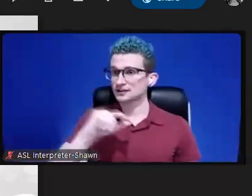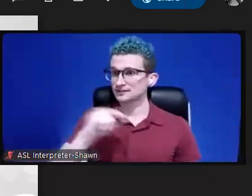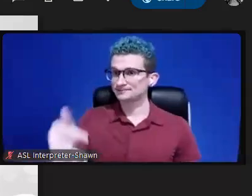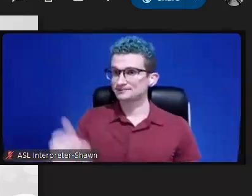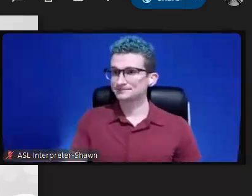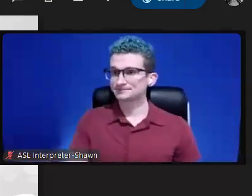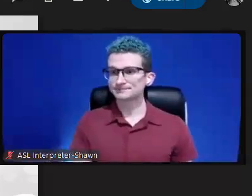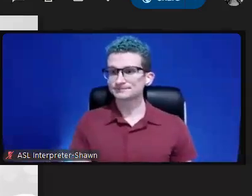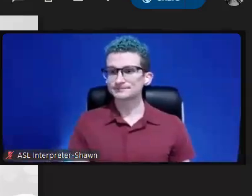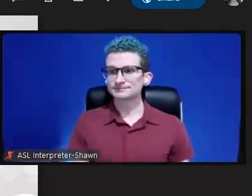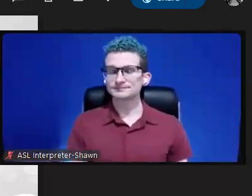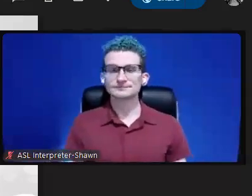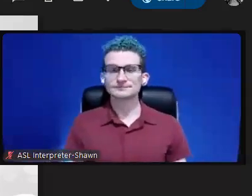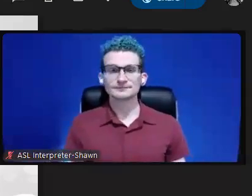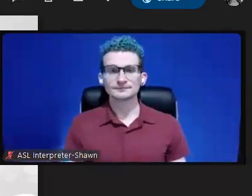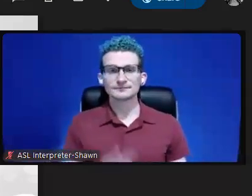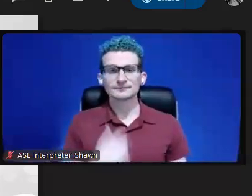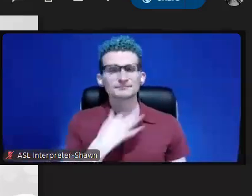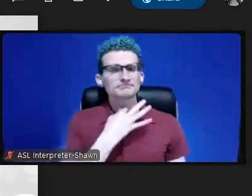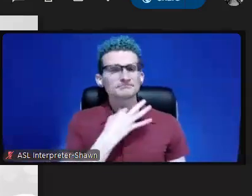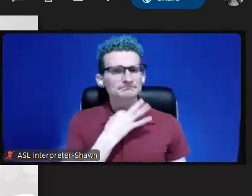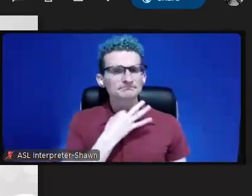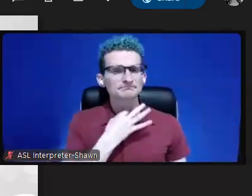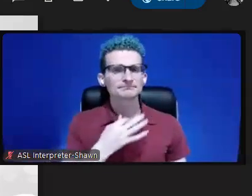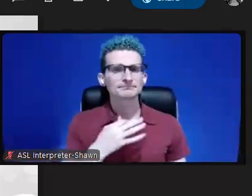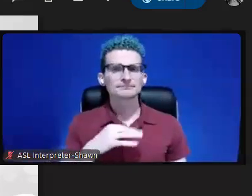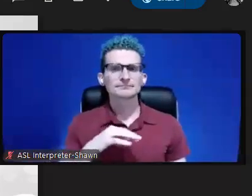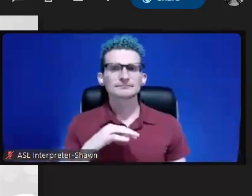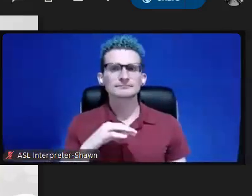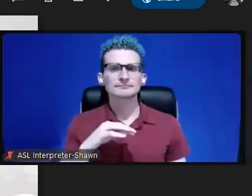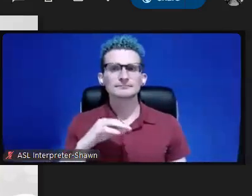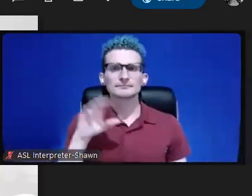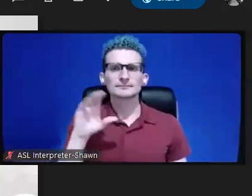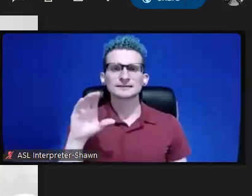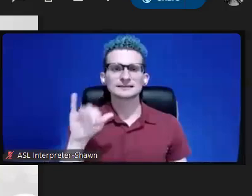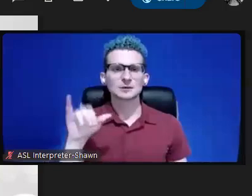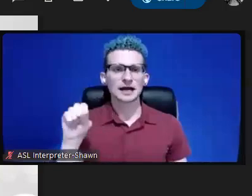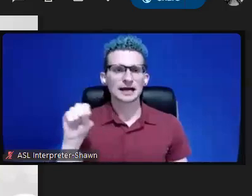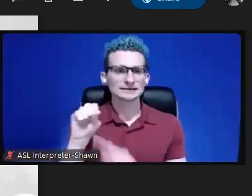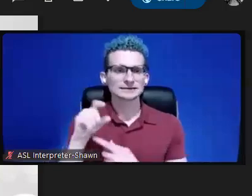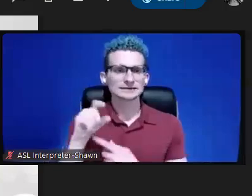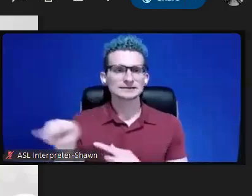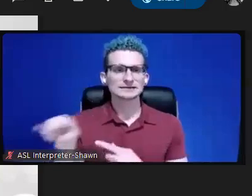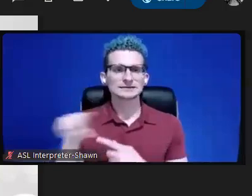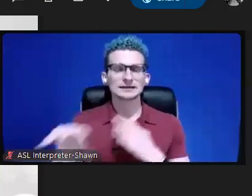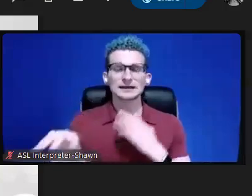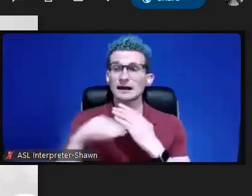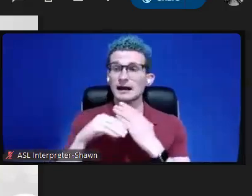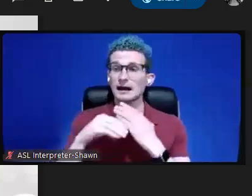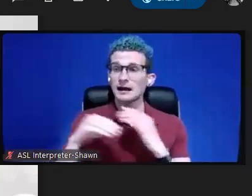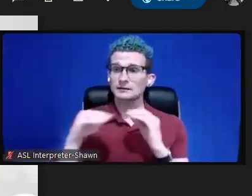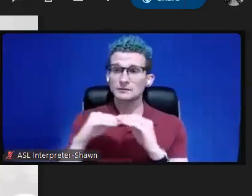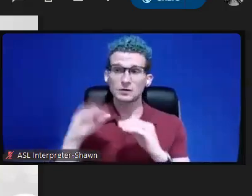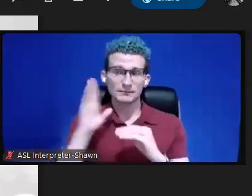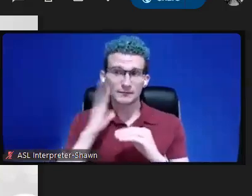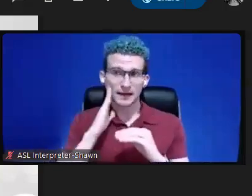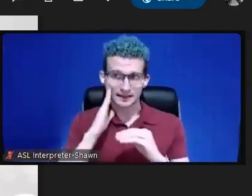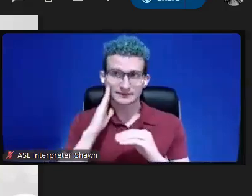I'm curious to know that DYS, they added more beds, and I'm wondering why. And also for